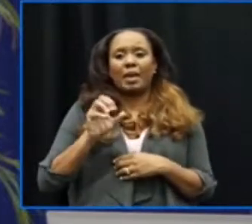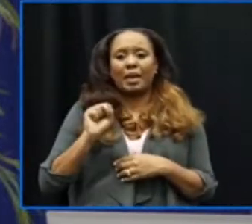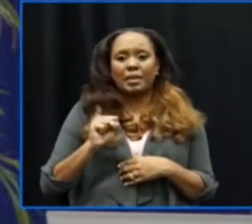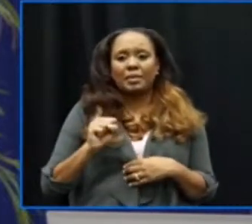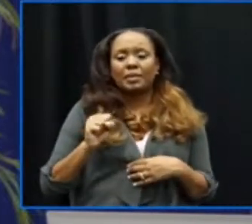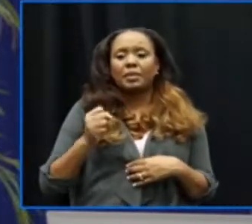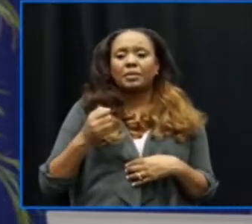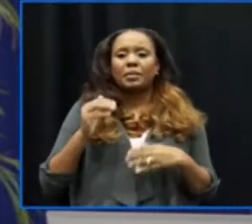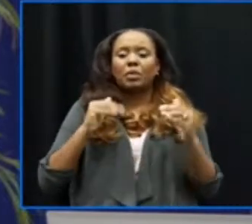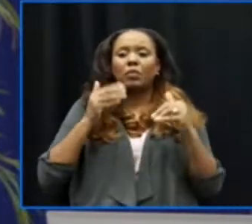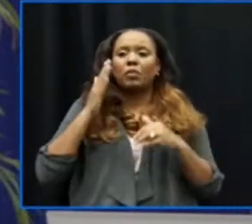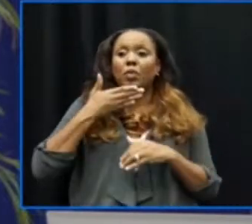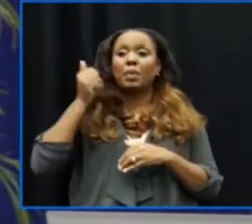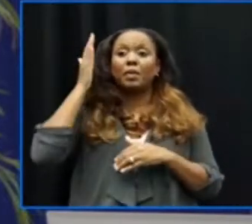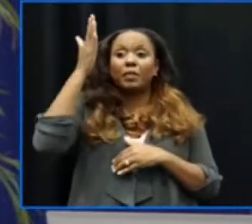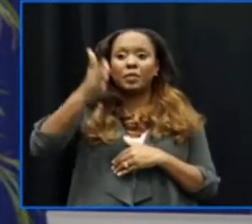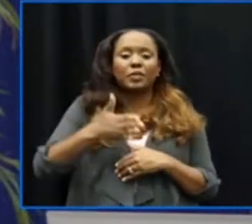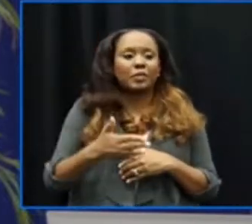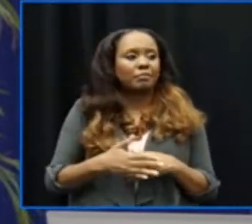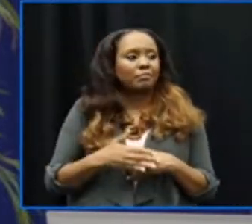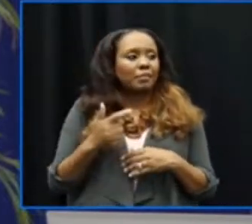forward. And PM, I'll stop there.